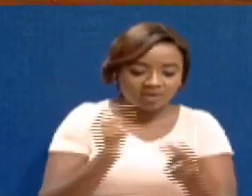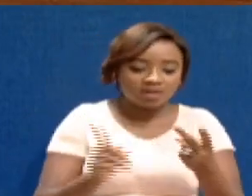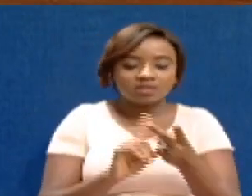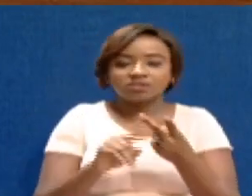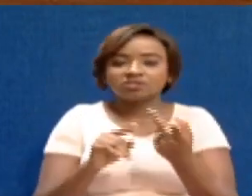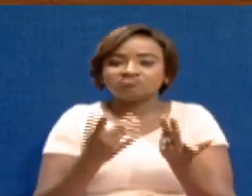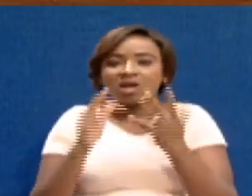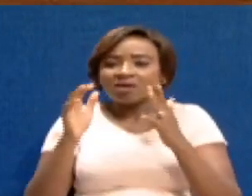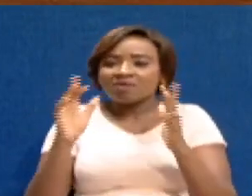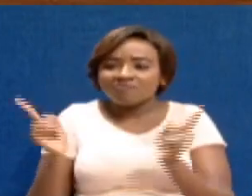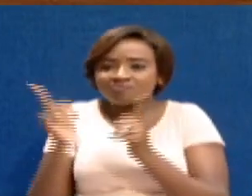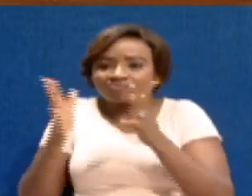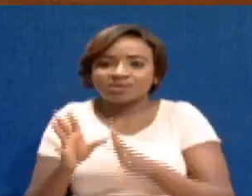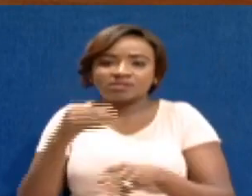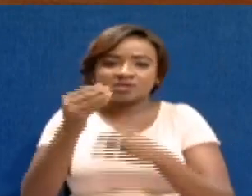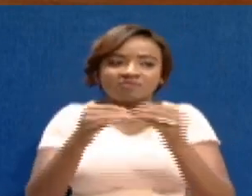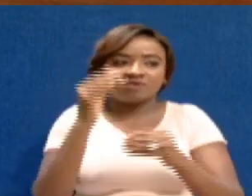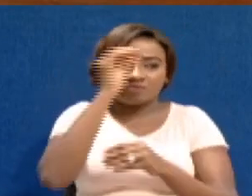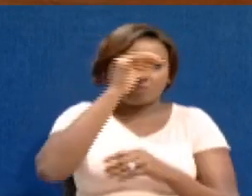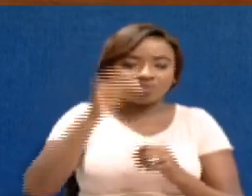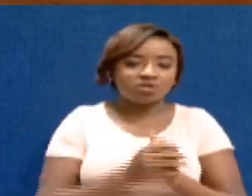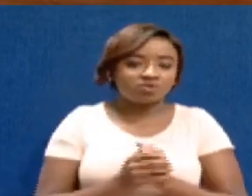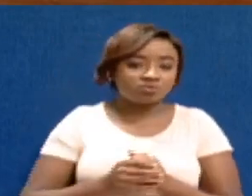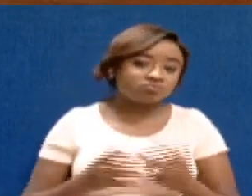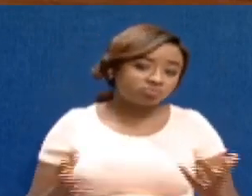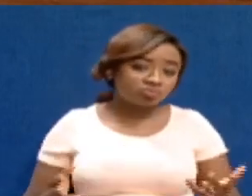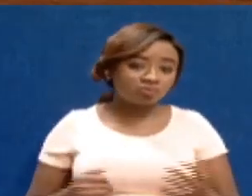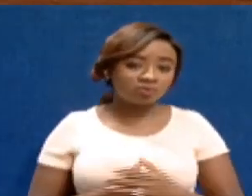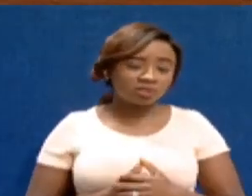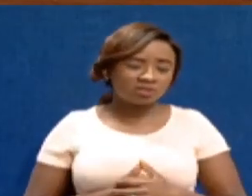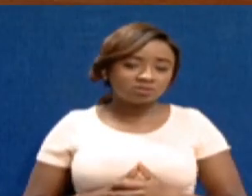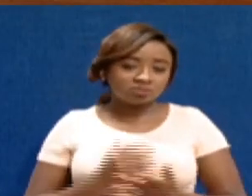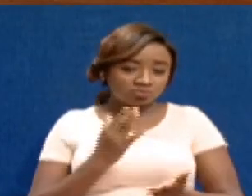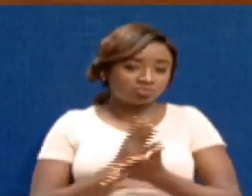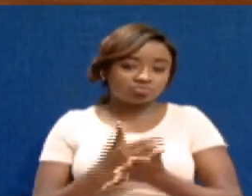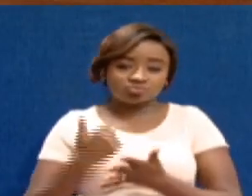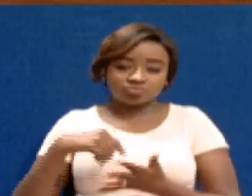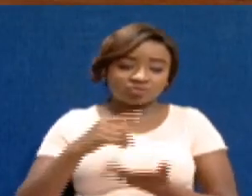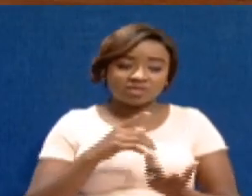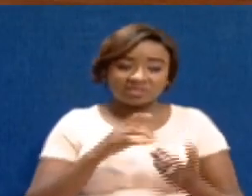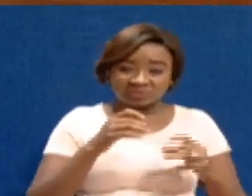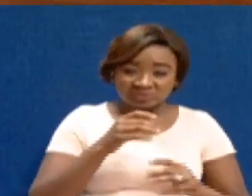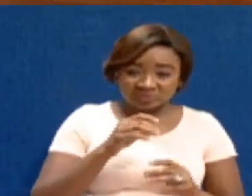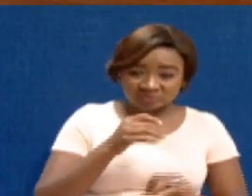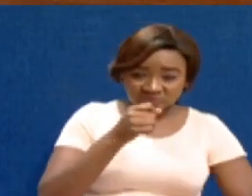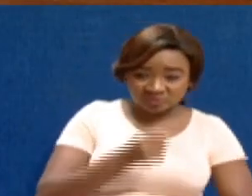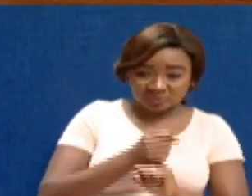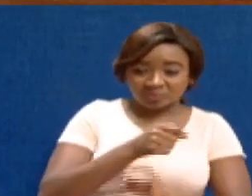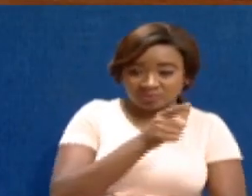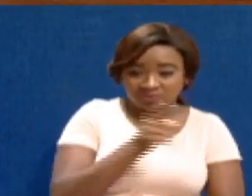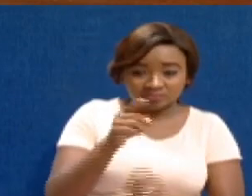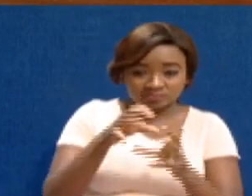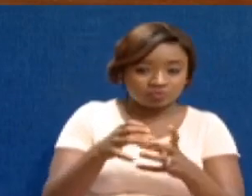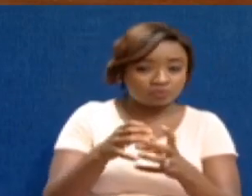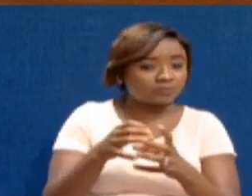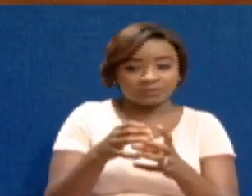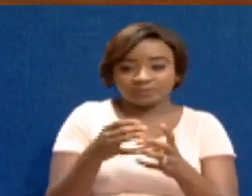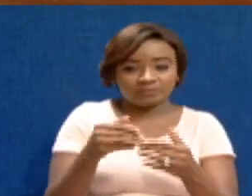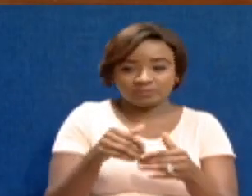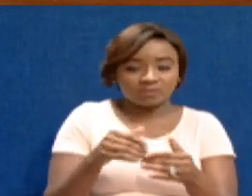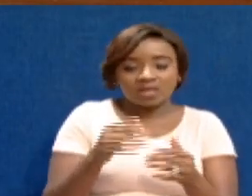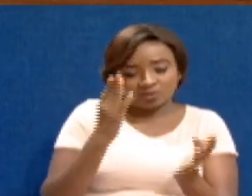the parliamentary initiative. And there is a format for following that. It doesn't mean because you're president, you can actually